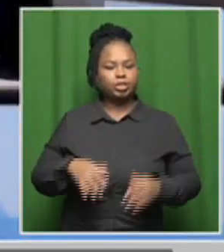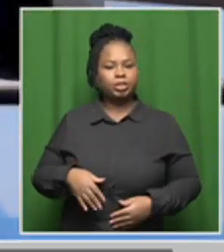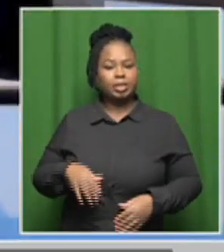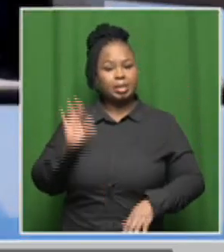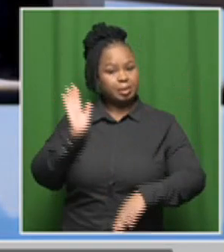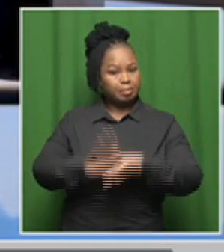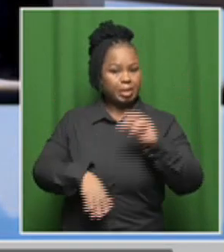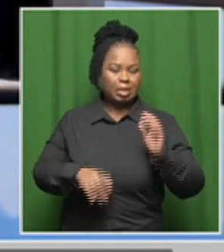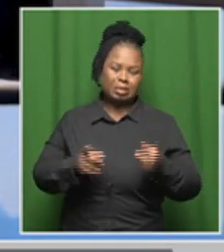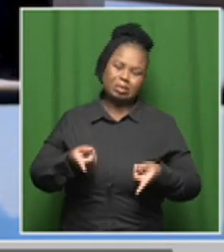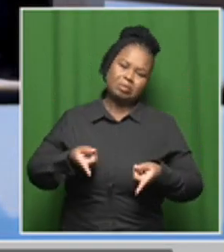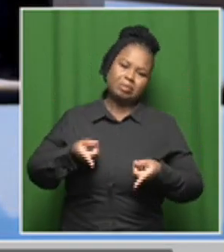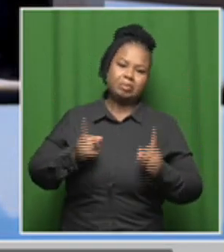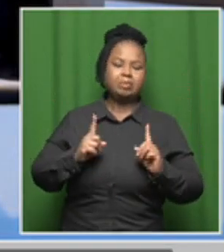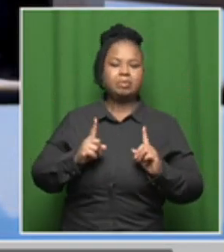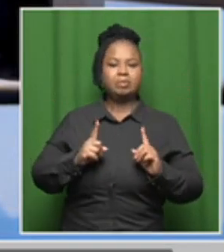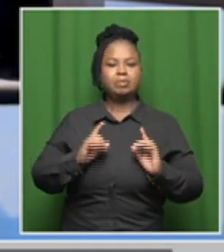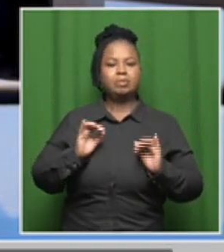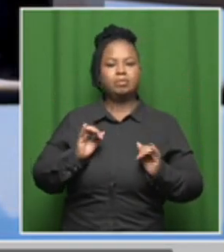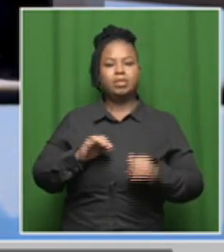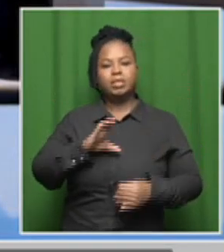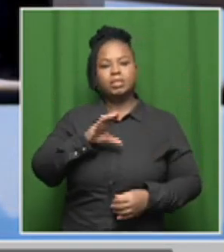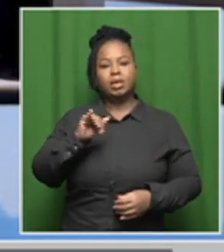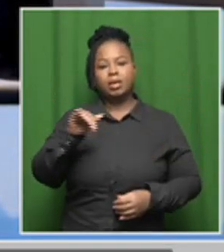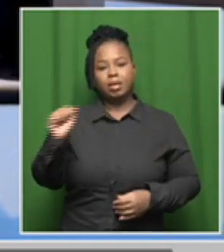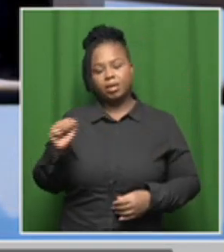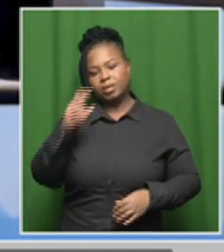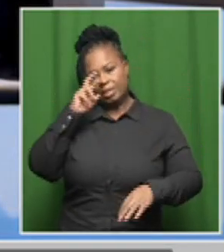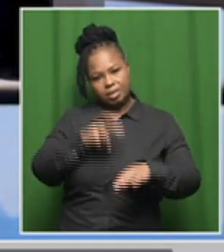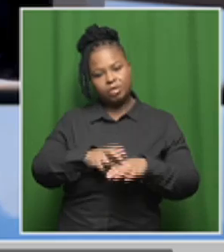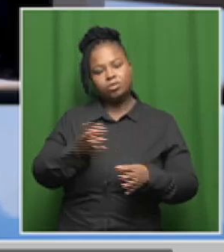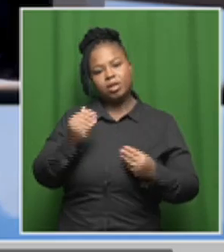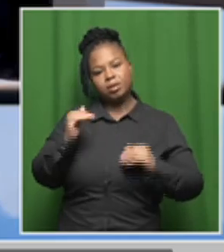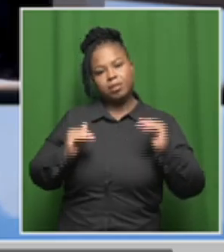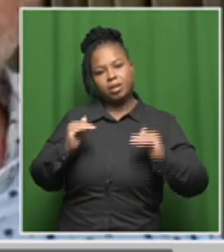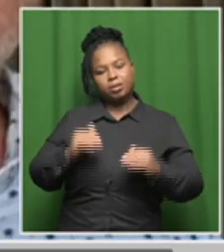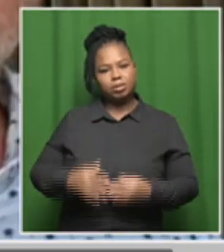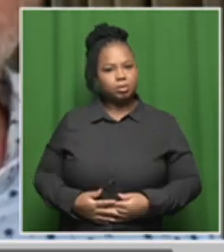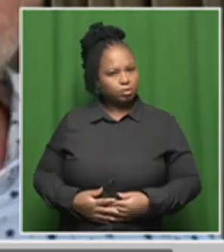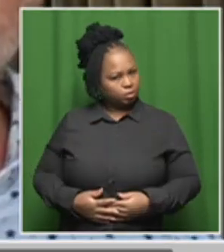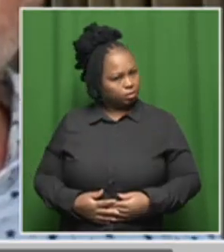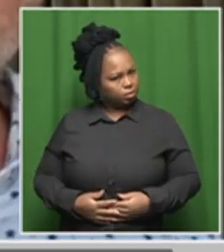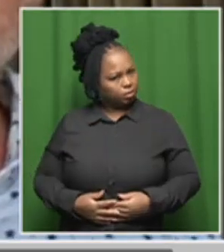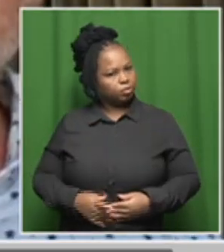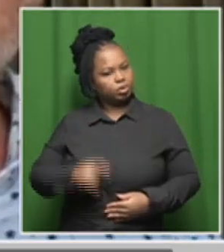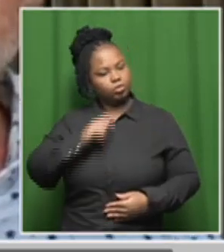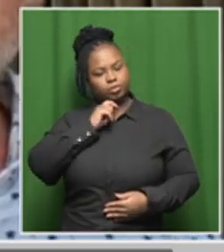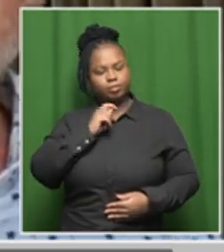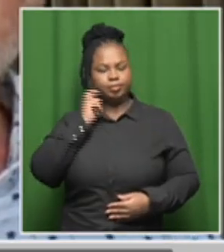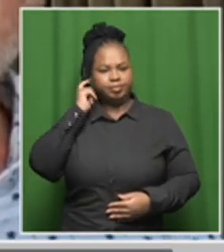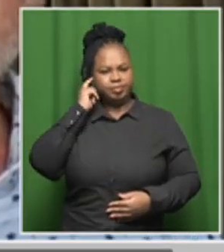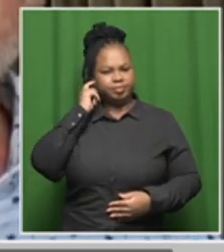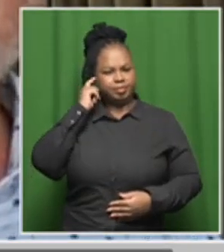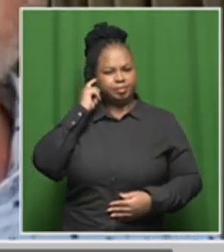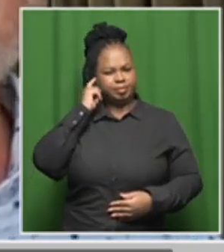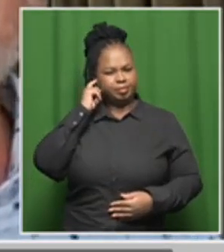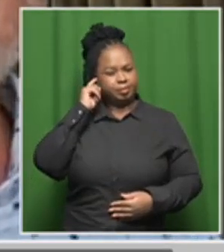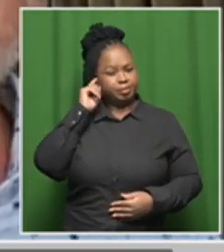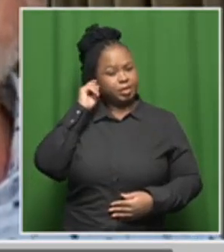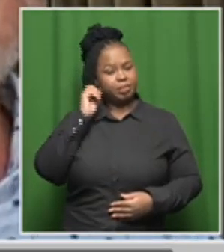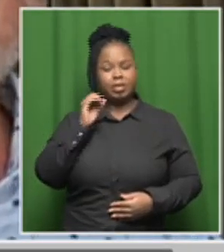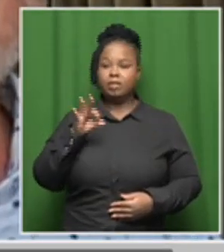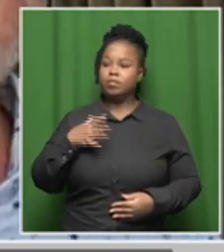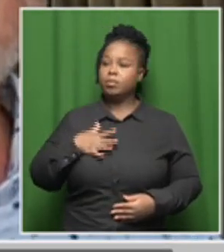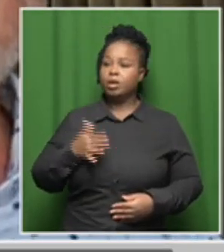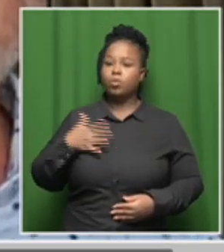are massive indeed, and the CAA needs to find the right balance. Unbelievable. I mean, it is. So let me just ask you, I mean, if I want to go